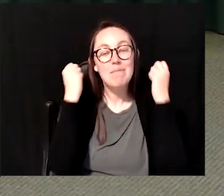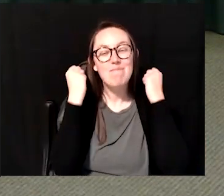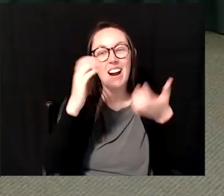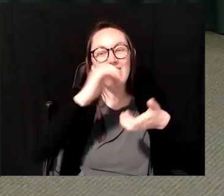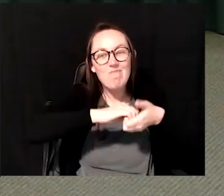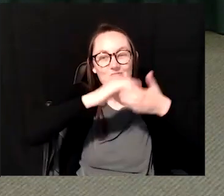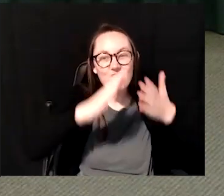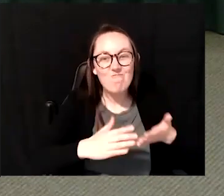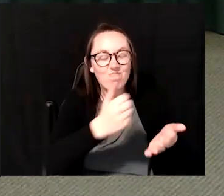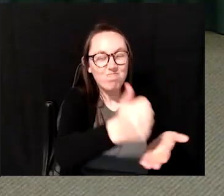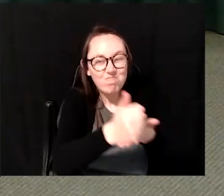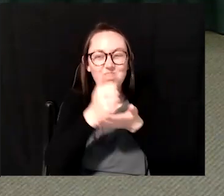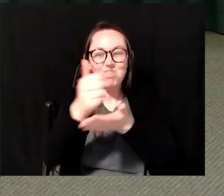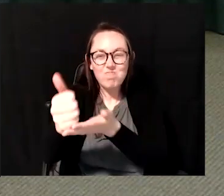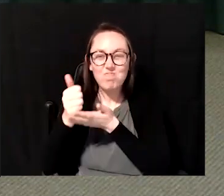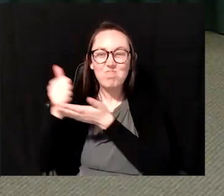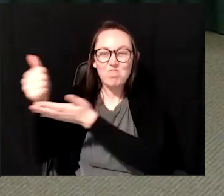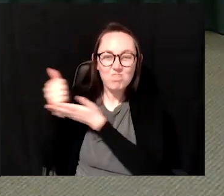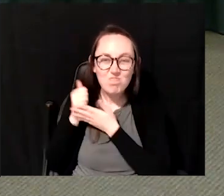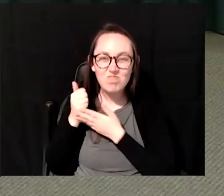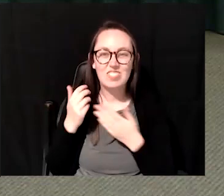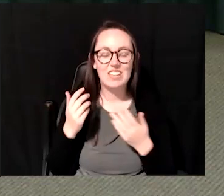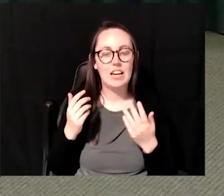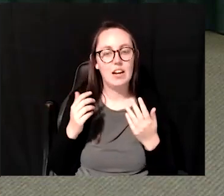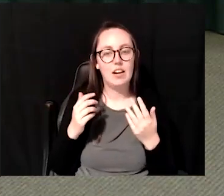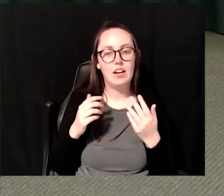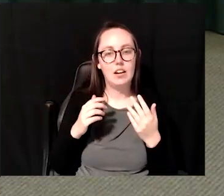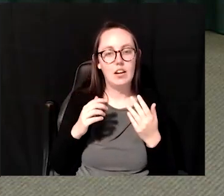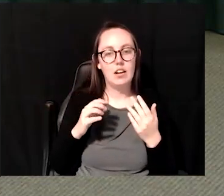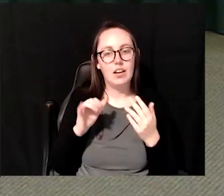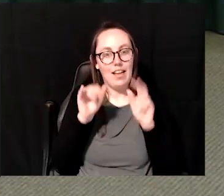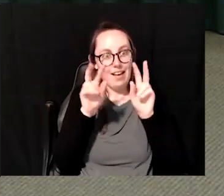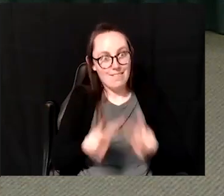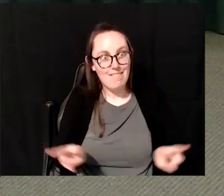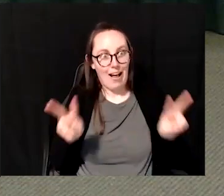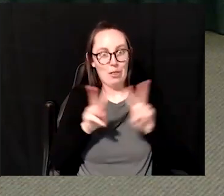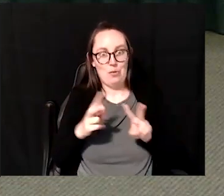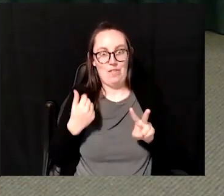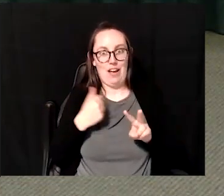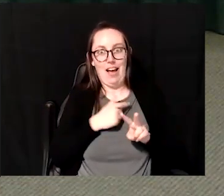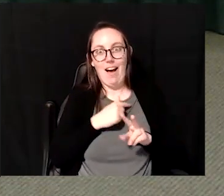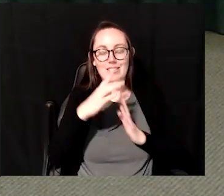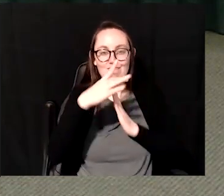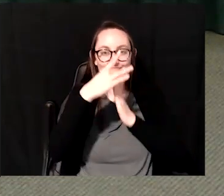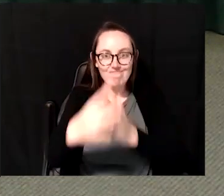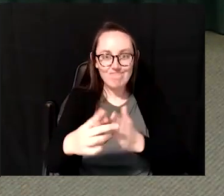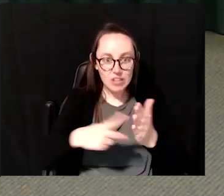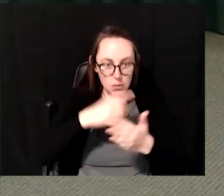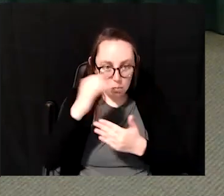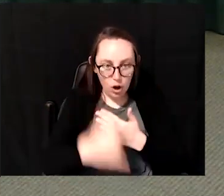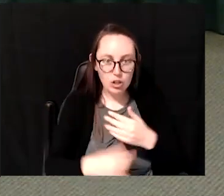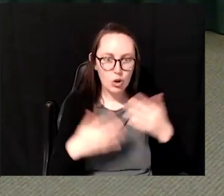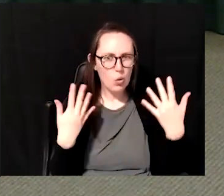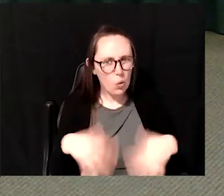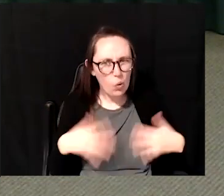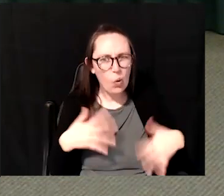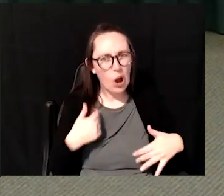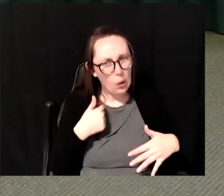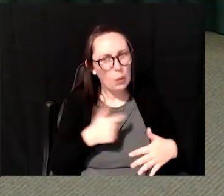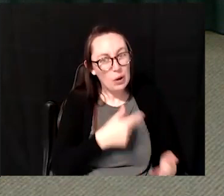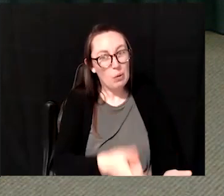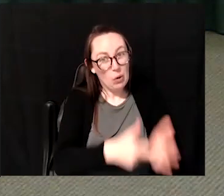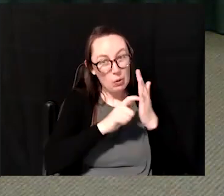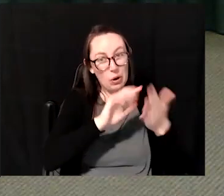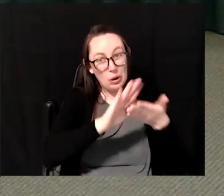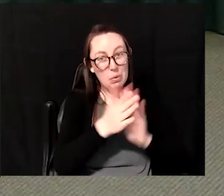of us um sort of shepherding or stewarding the project is that we really do need the community to help us we really need